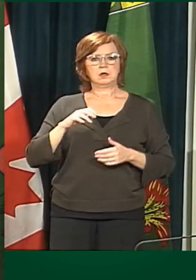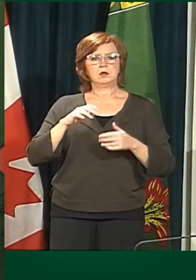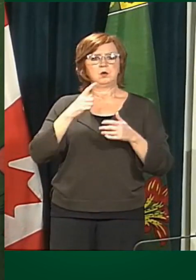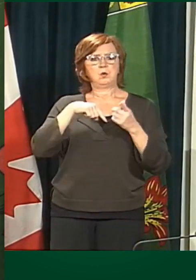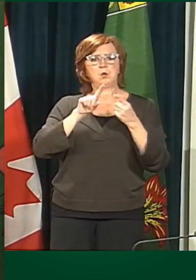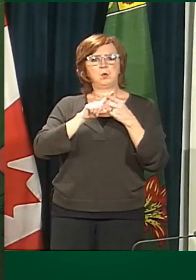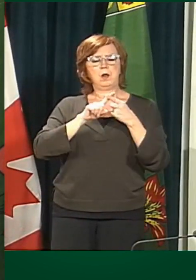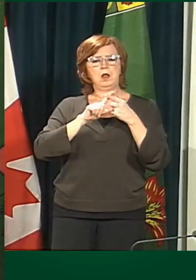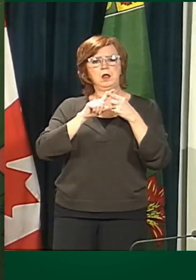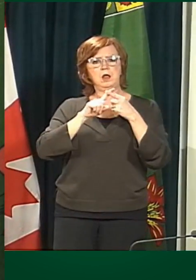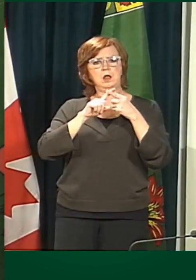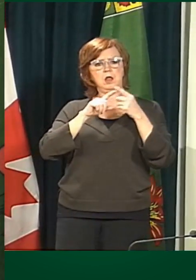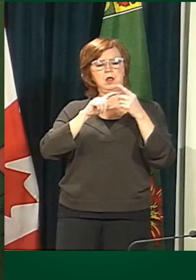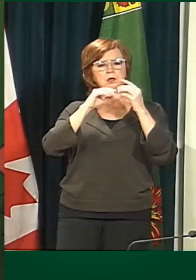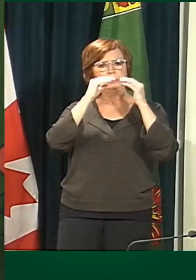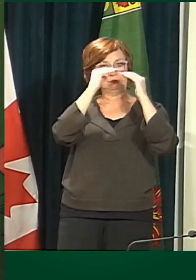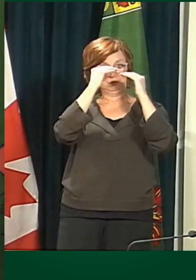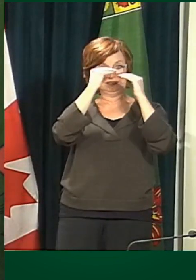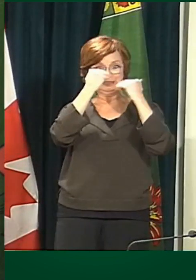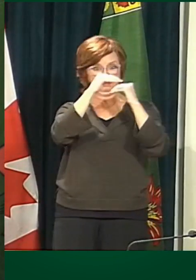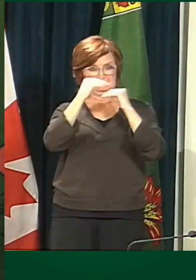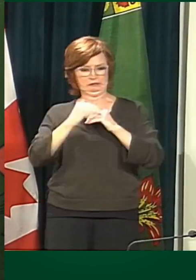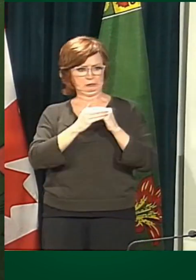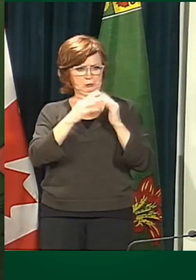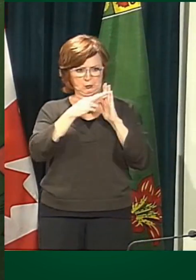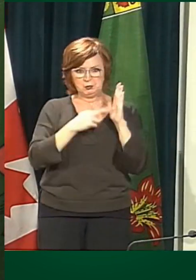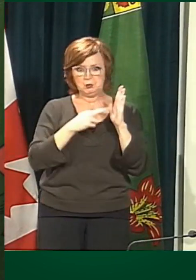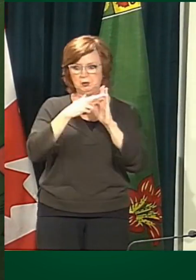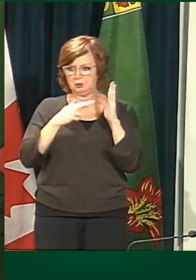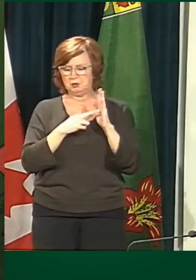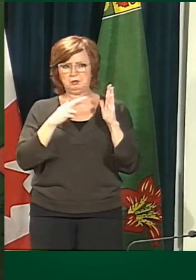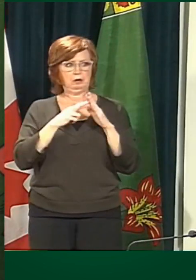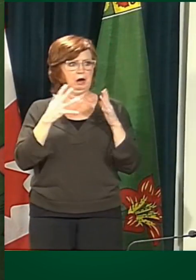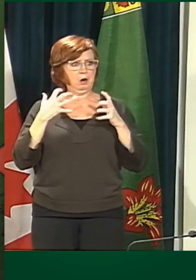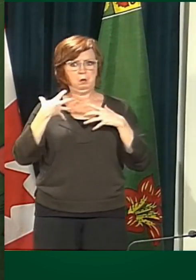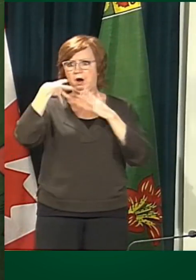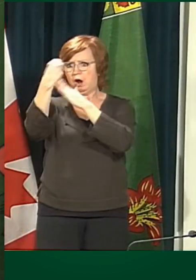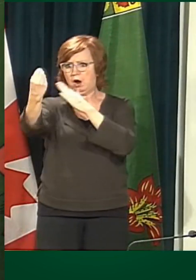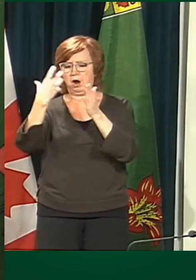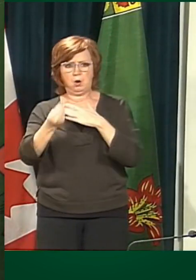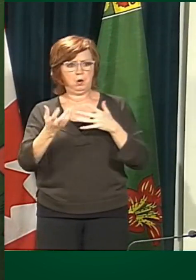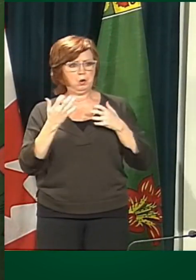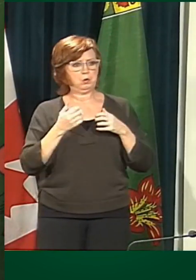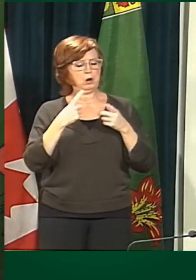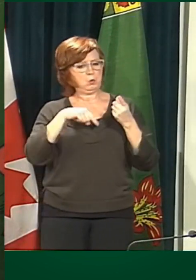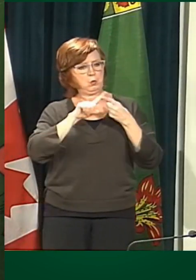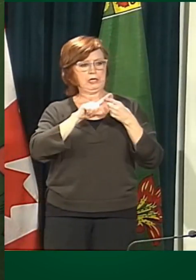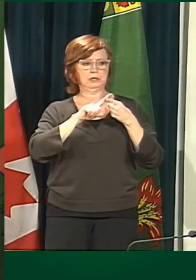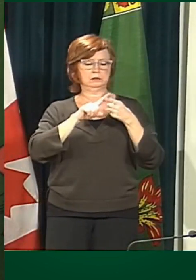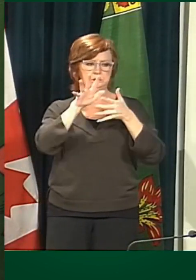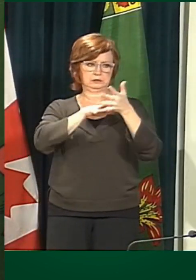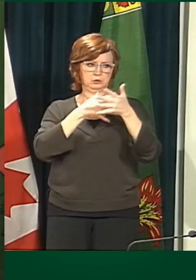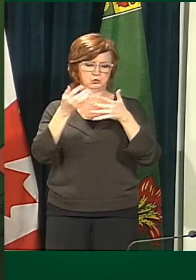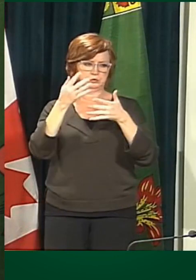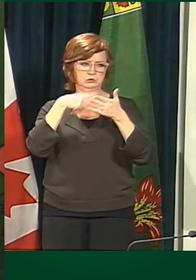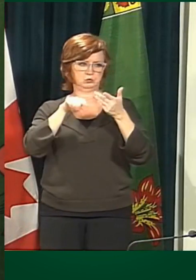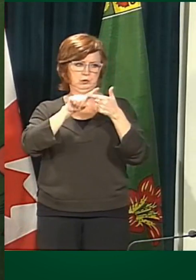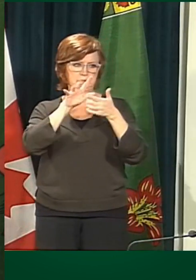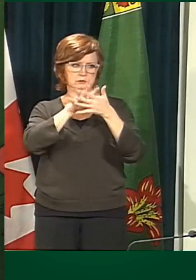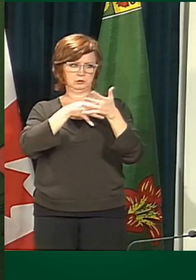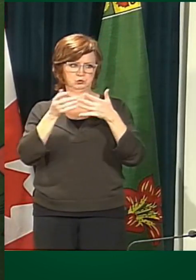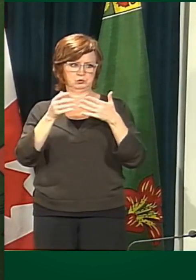expect? So in terms of when we can see restrictions lifted, I think there's kind of two ways of looking at it. One is, of course,